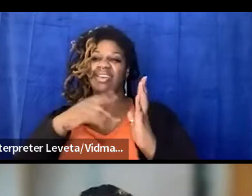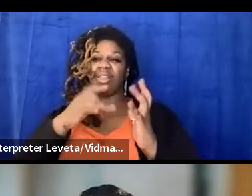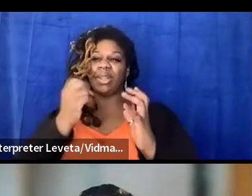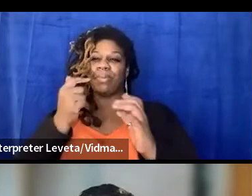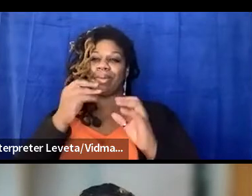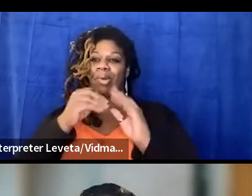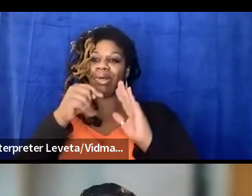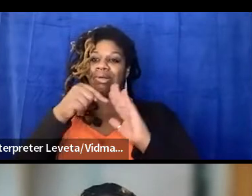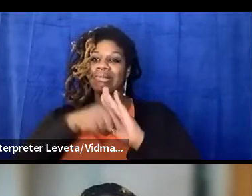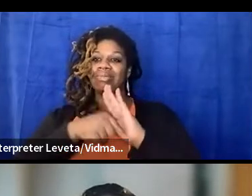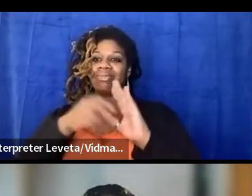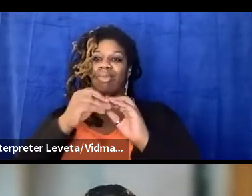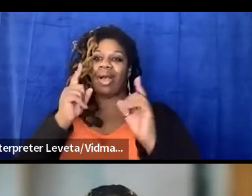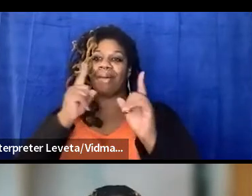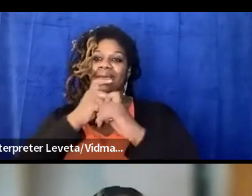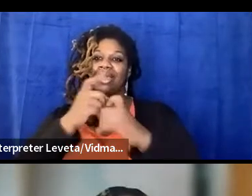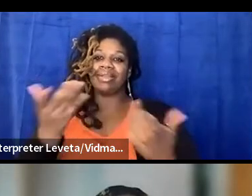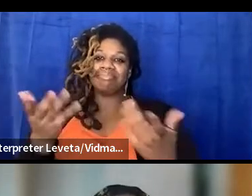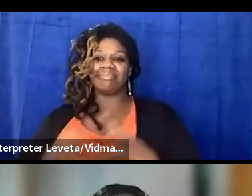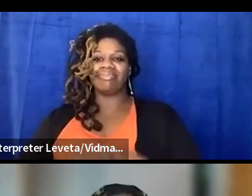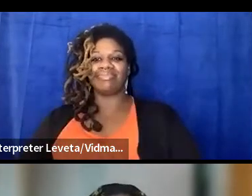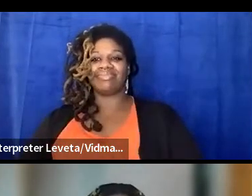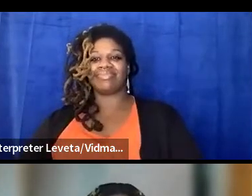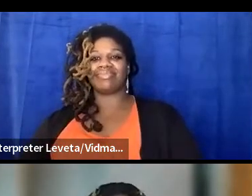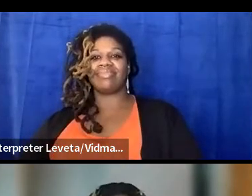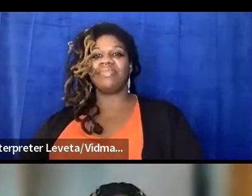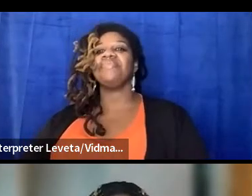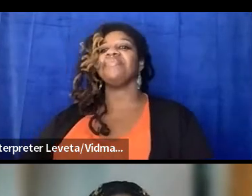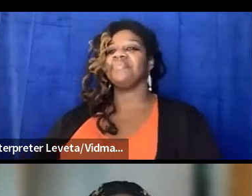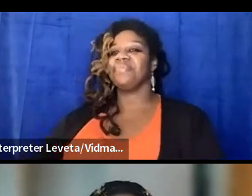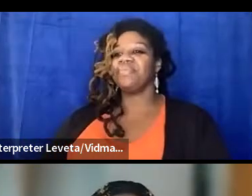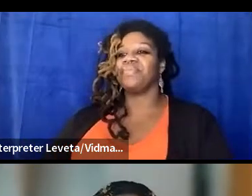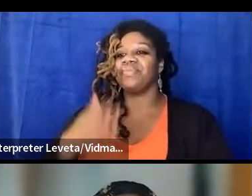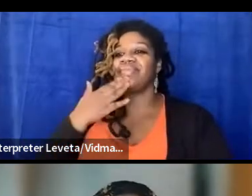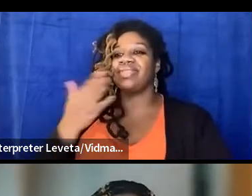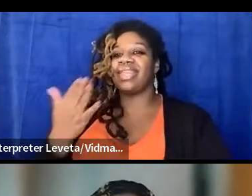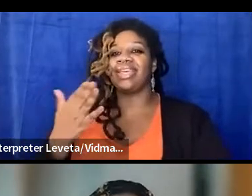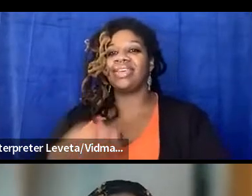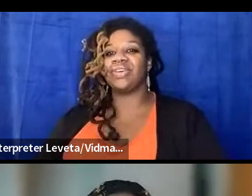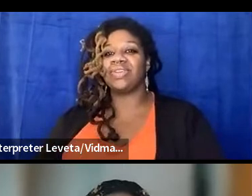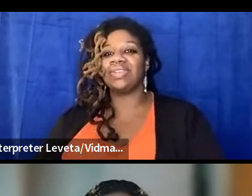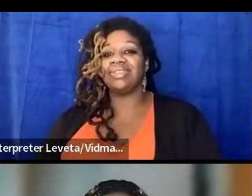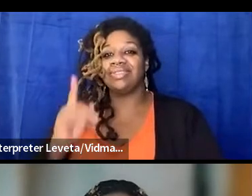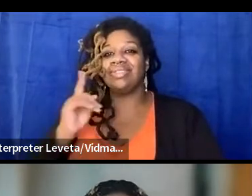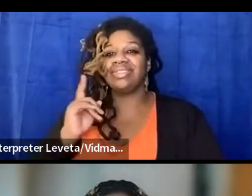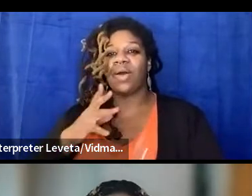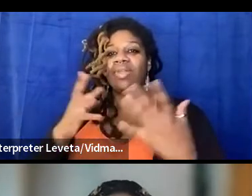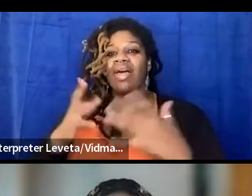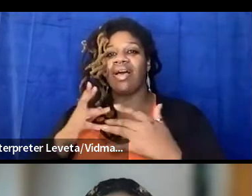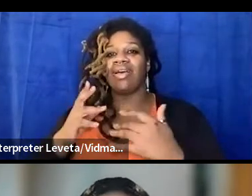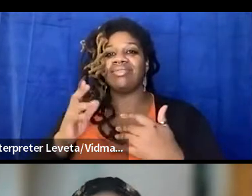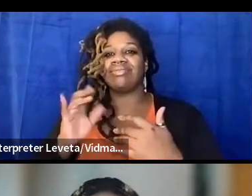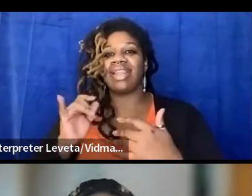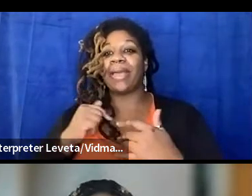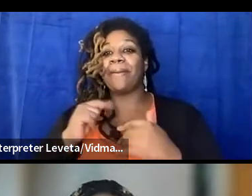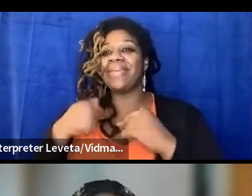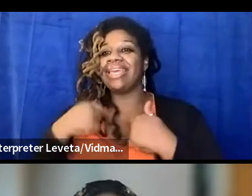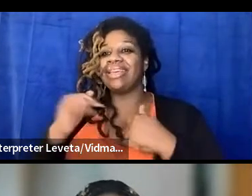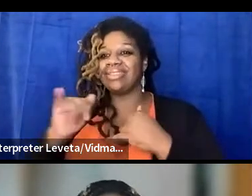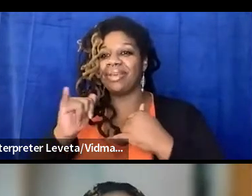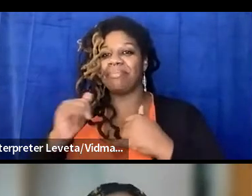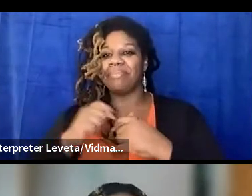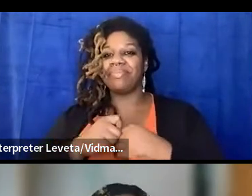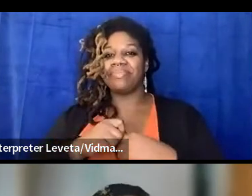Thank you. That sounds, a lot like I do, like lots of little things in the